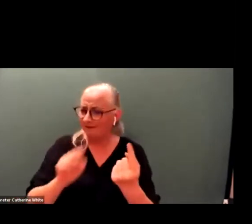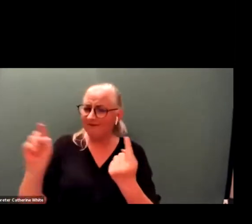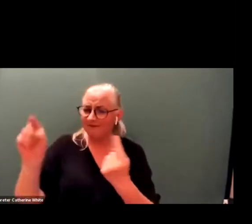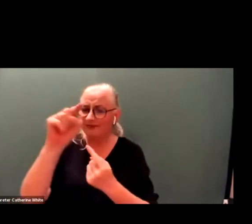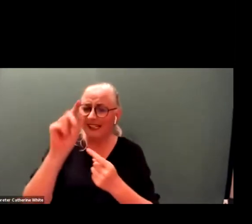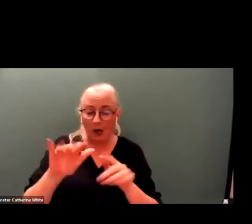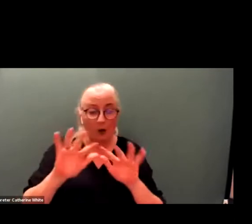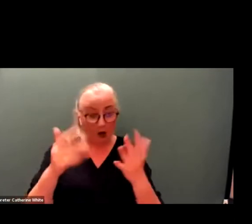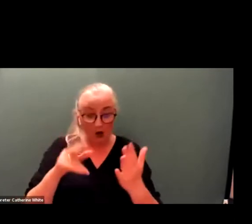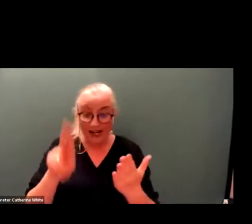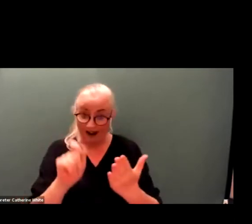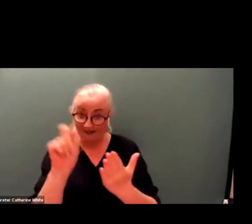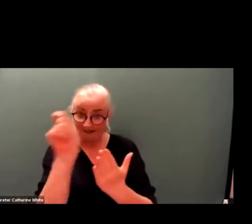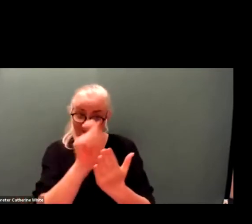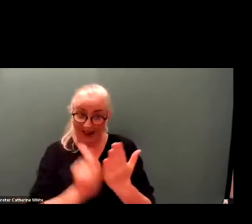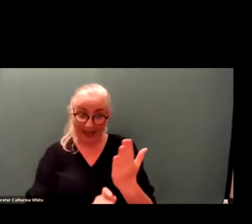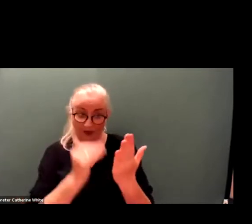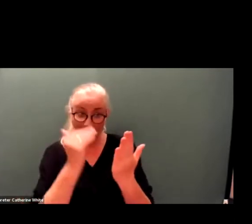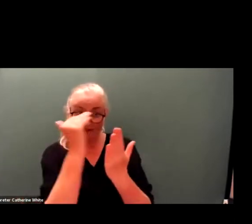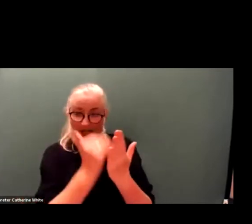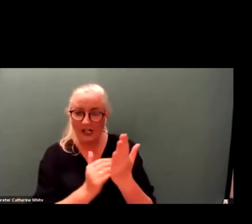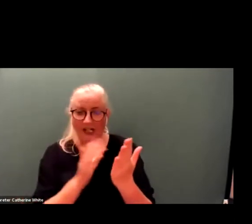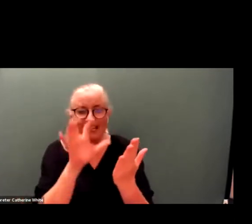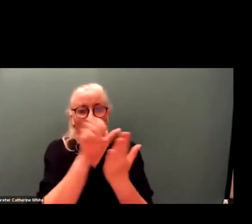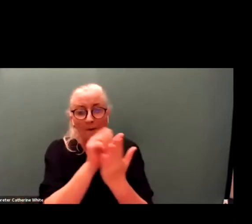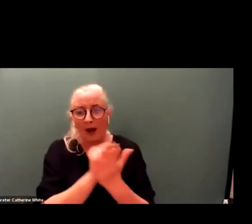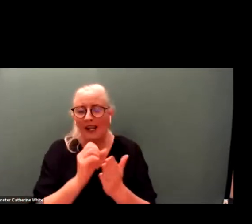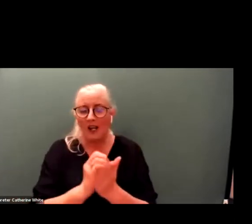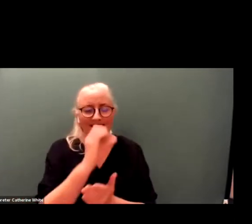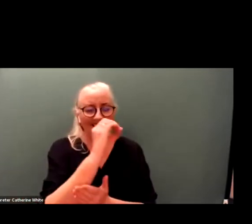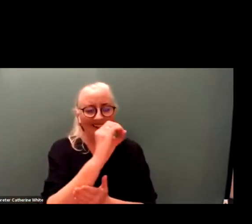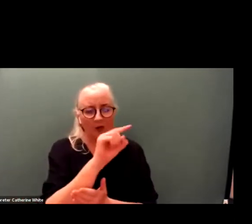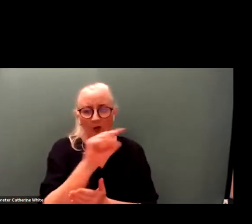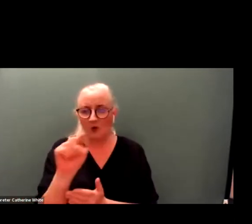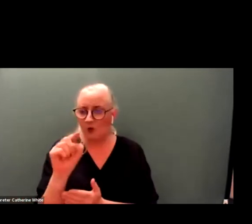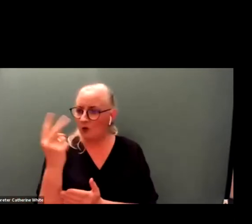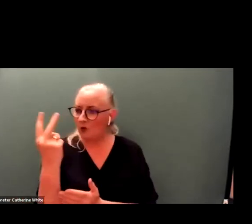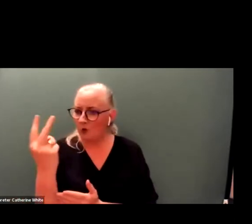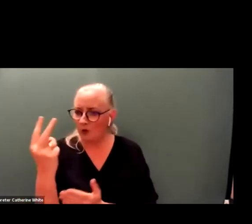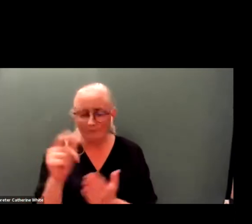And you can fill that out where the symptoms are graded 0 to 2, and you use